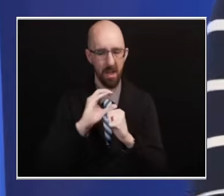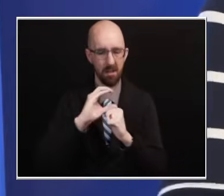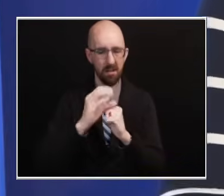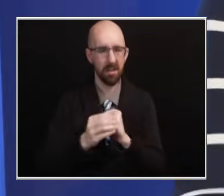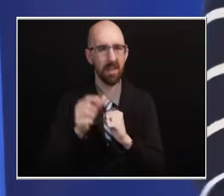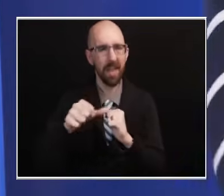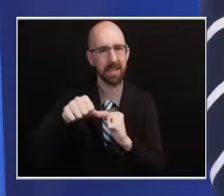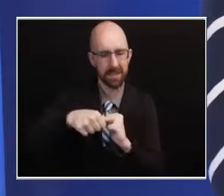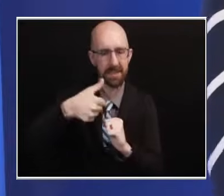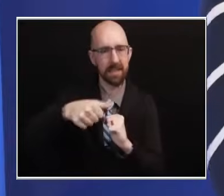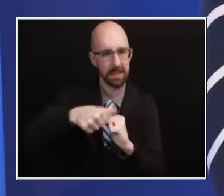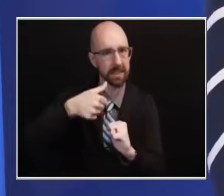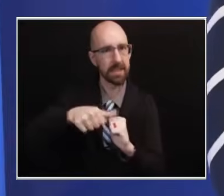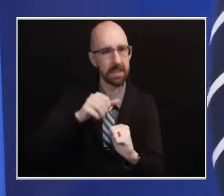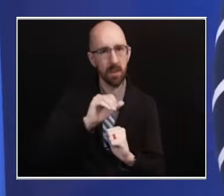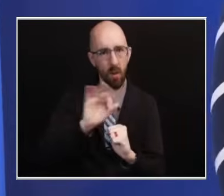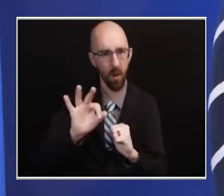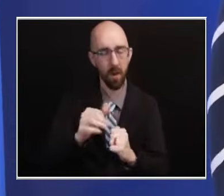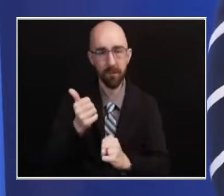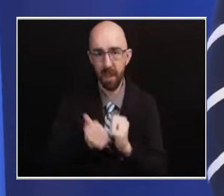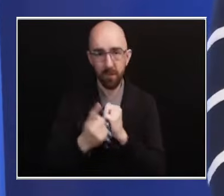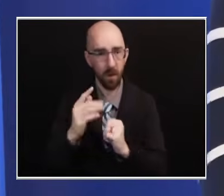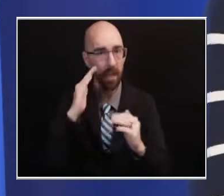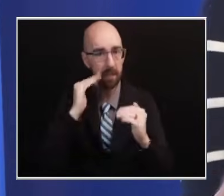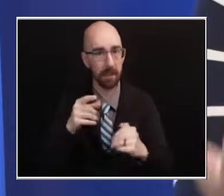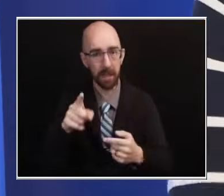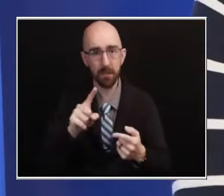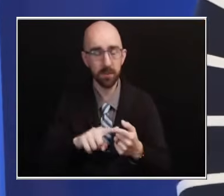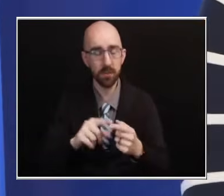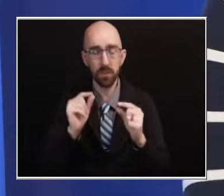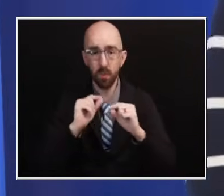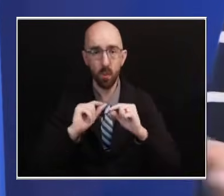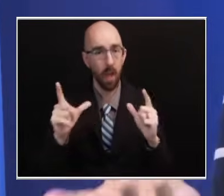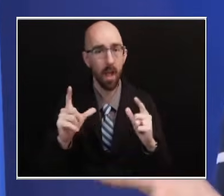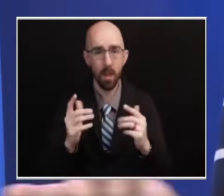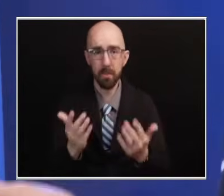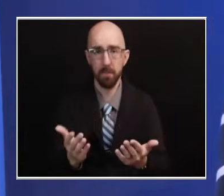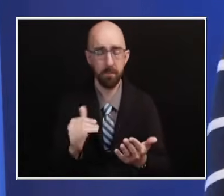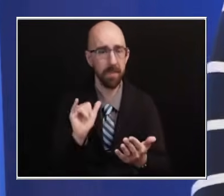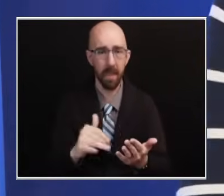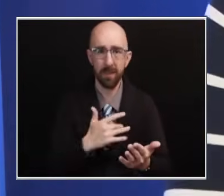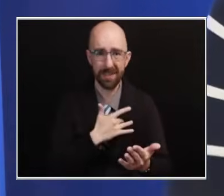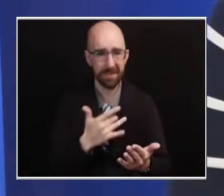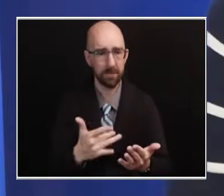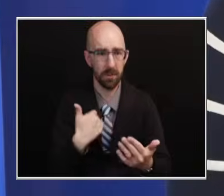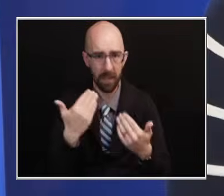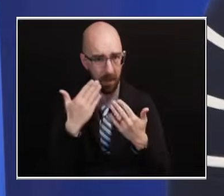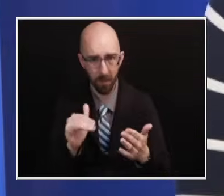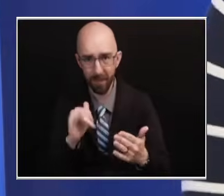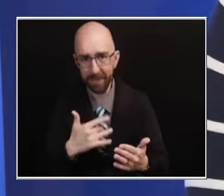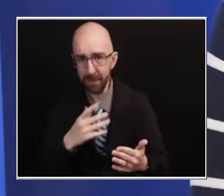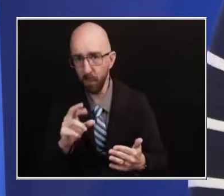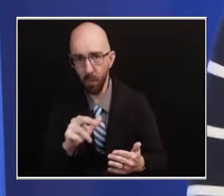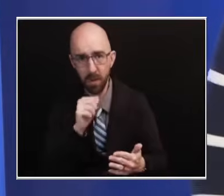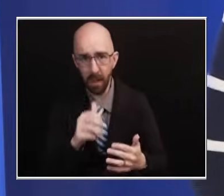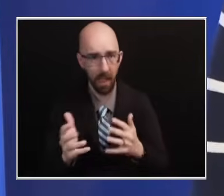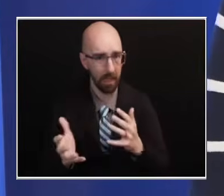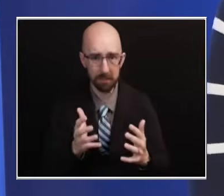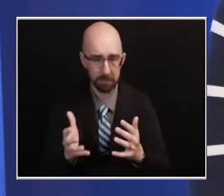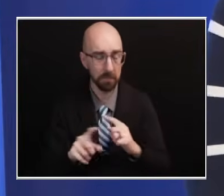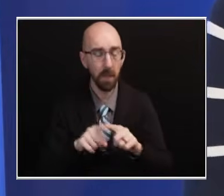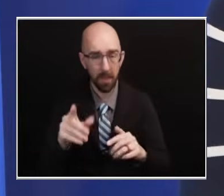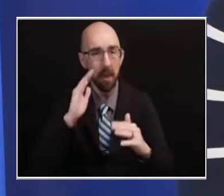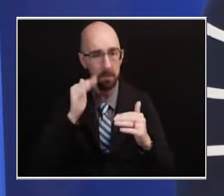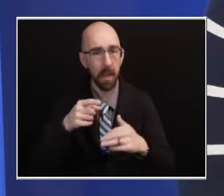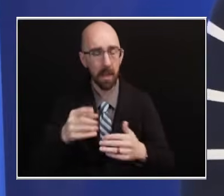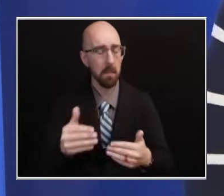in the room was expecting him to wake up. I think that was typical. I don't know if that's typical, but they were expecting him to wake up, and